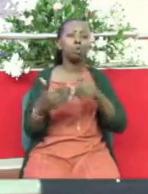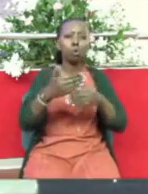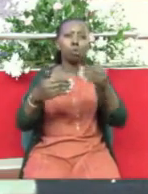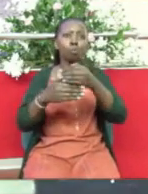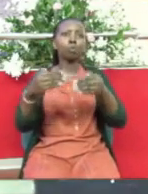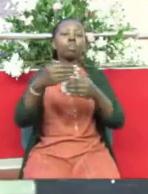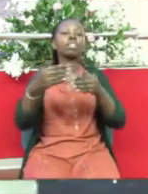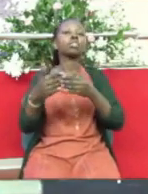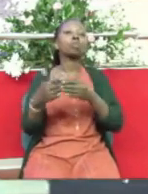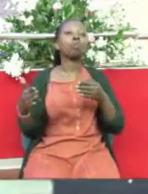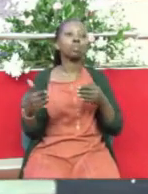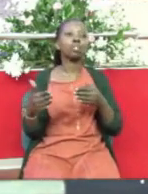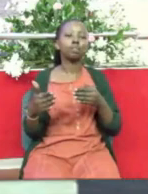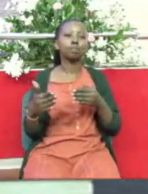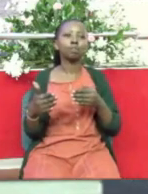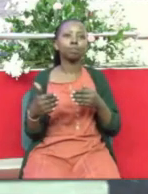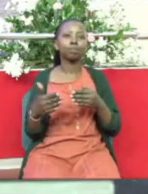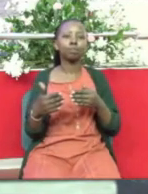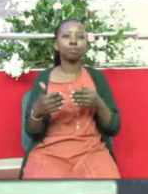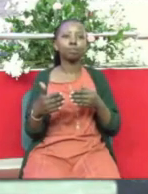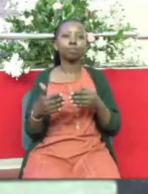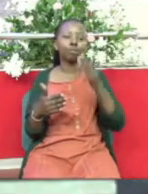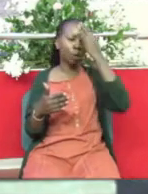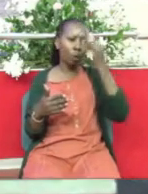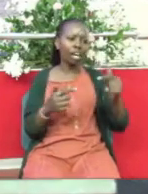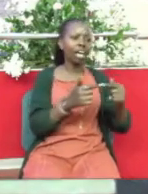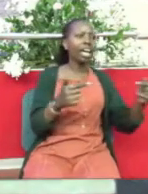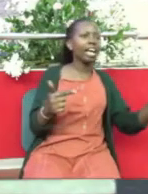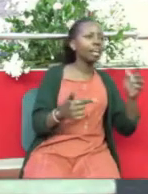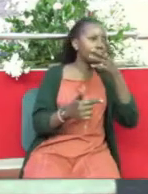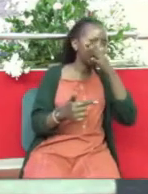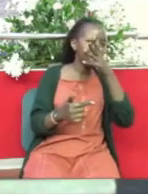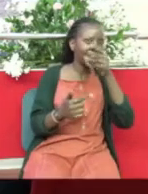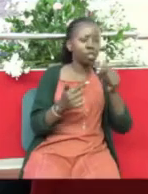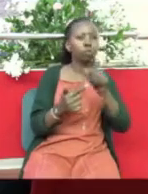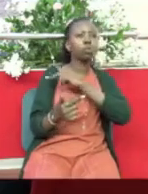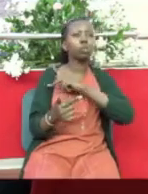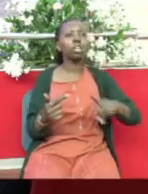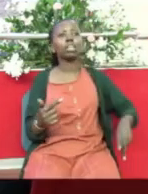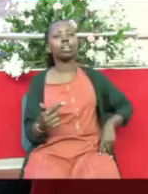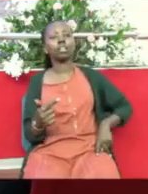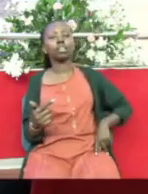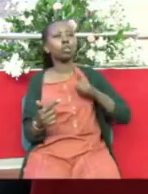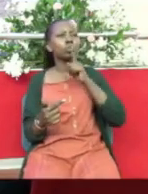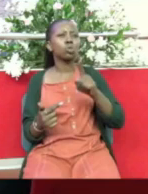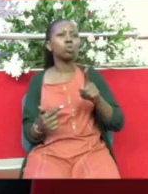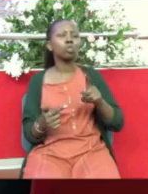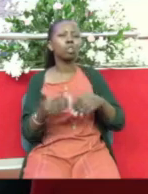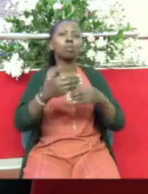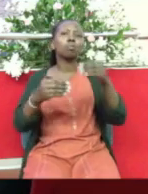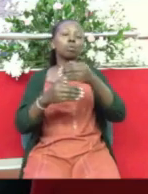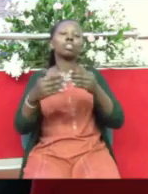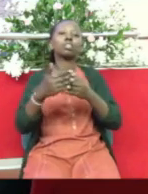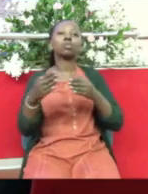akaamua lazima ile kazi ingekoma, na hivyo basi ikakoma kwa muda. And hence a delay. Na hivyo basi ikacheleweshwa. And then afterwards, as